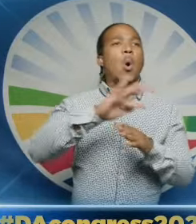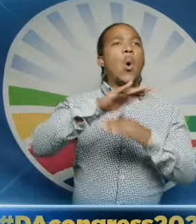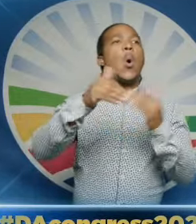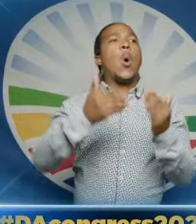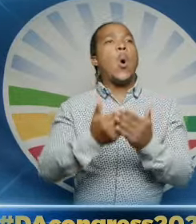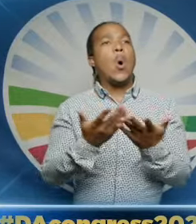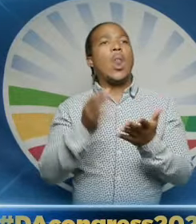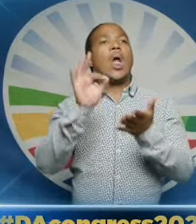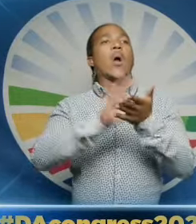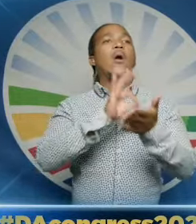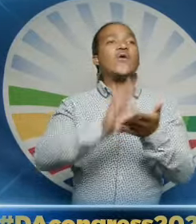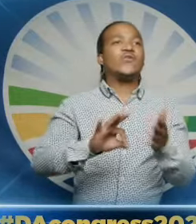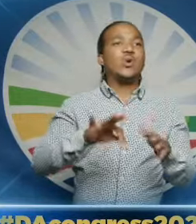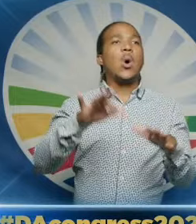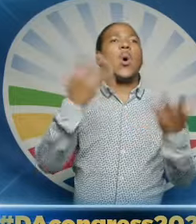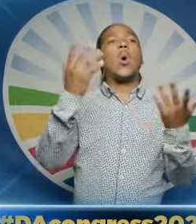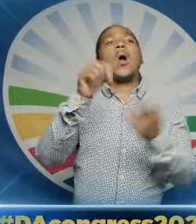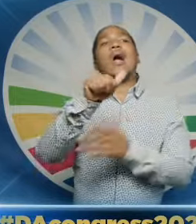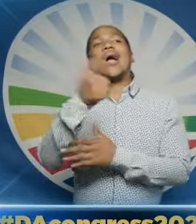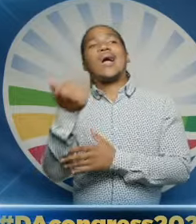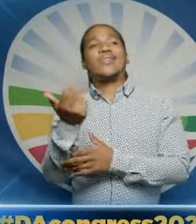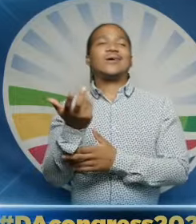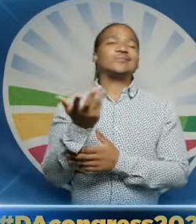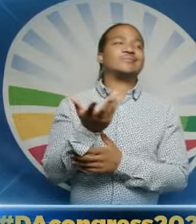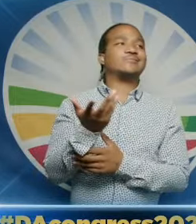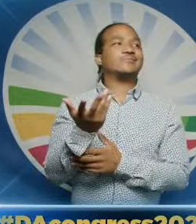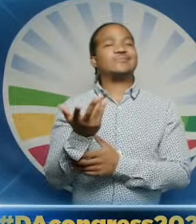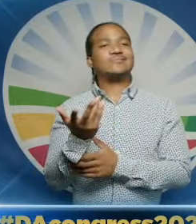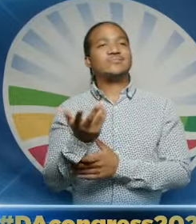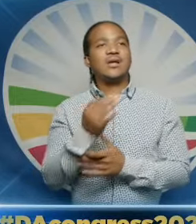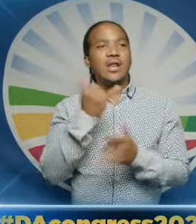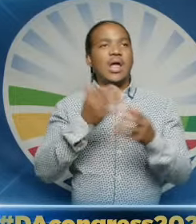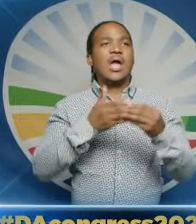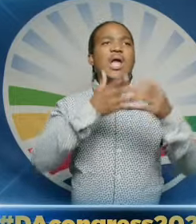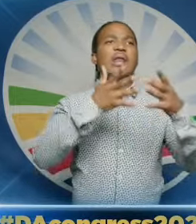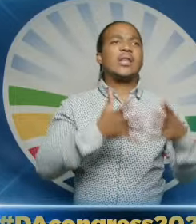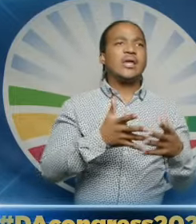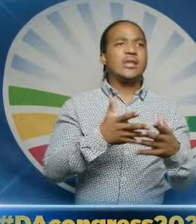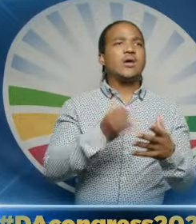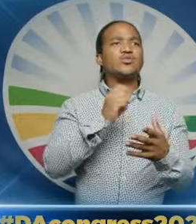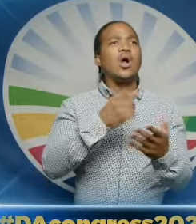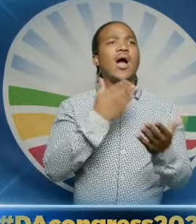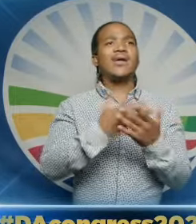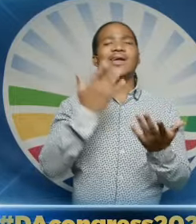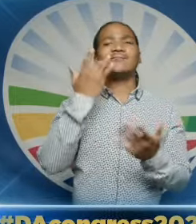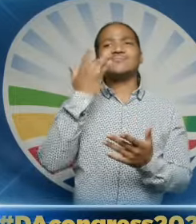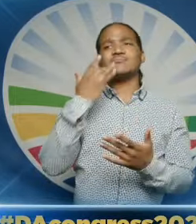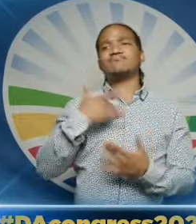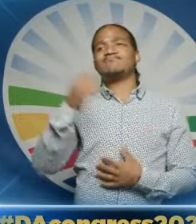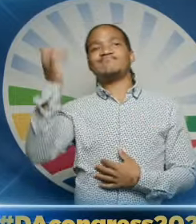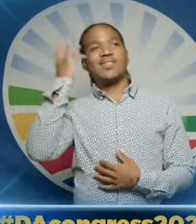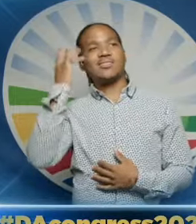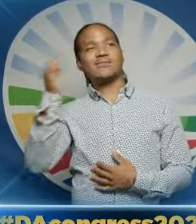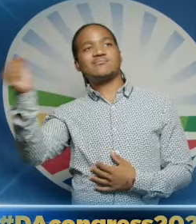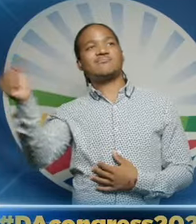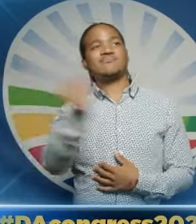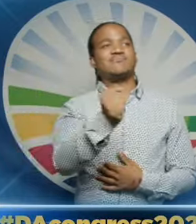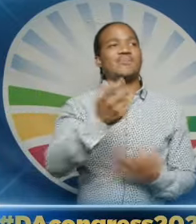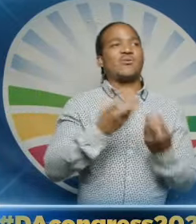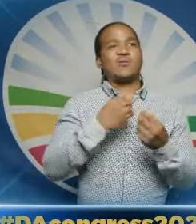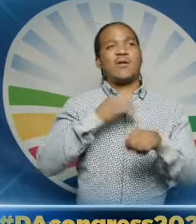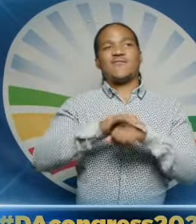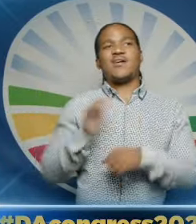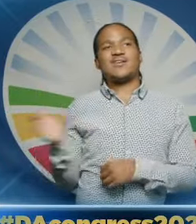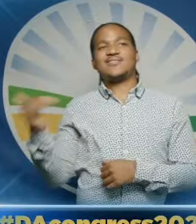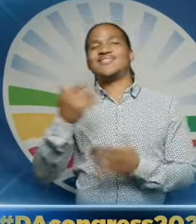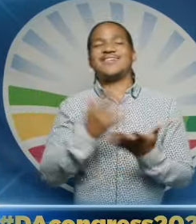inaugurated or coronated rather as a leader, and I can just pick Nazli as my deputy. Thank you. Because she's got a